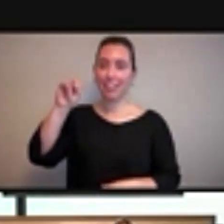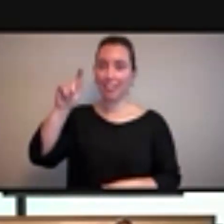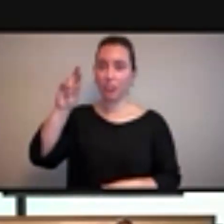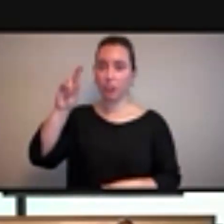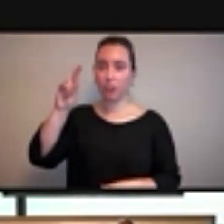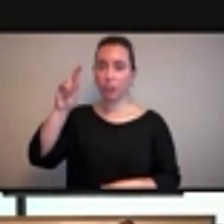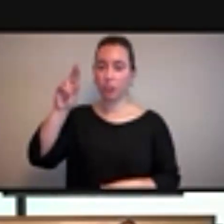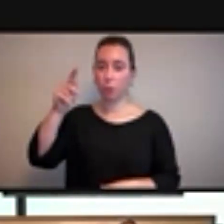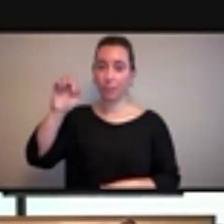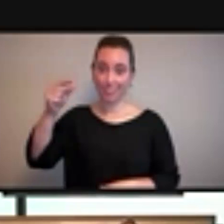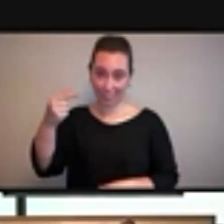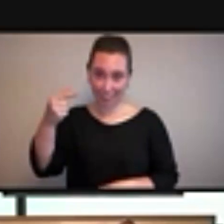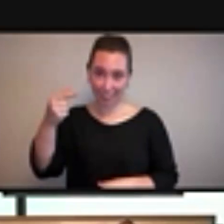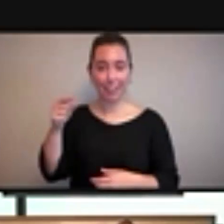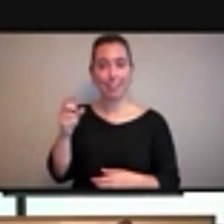International.